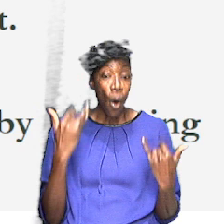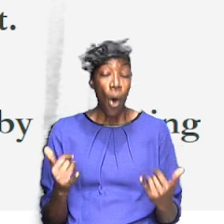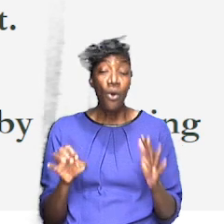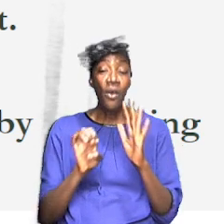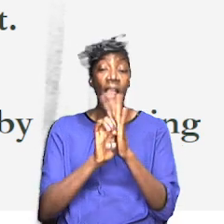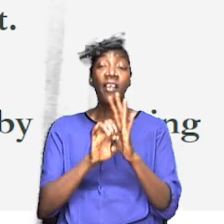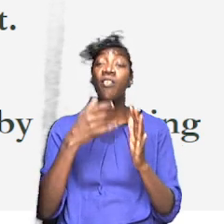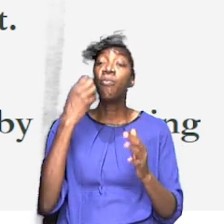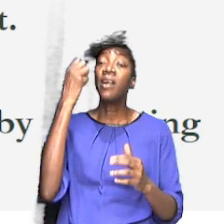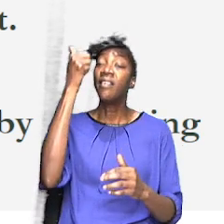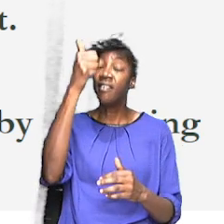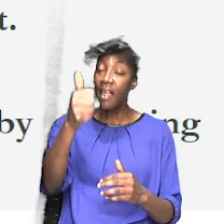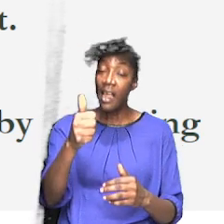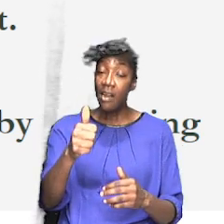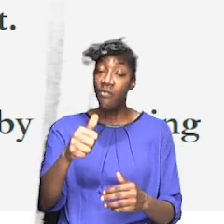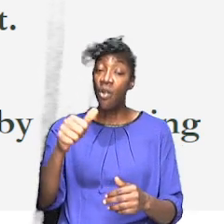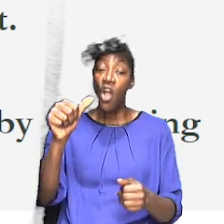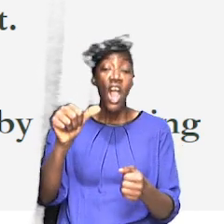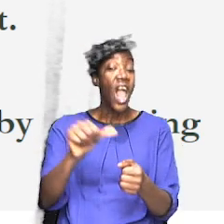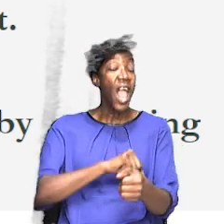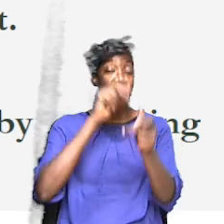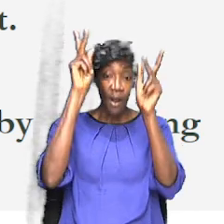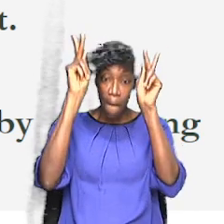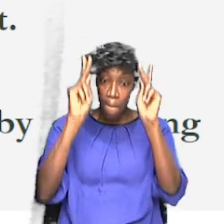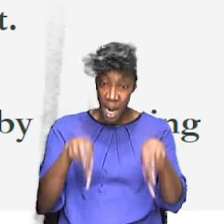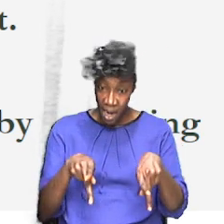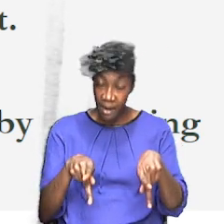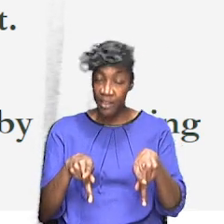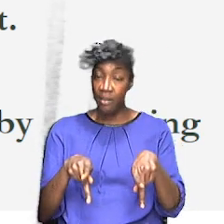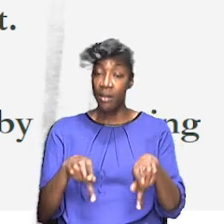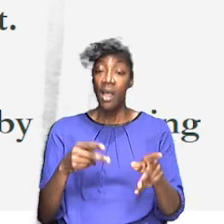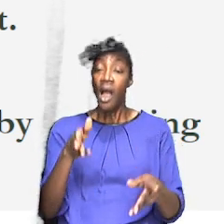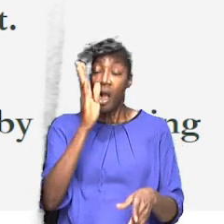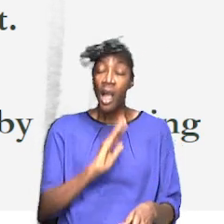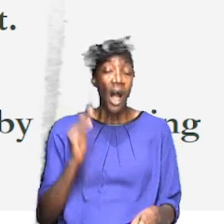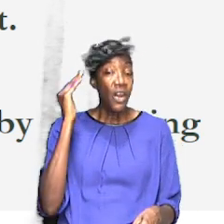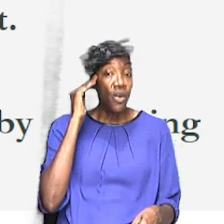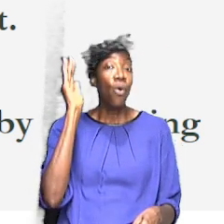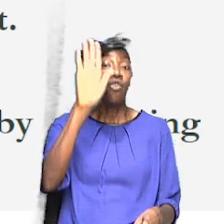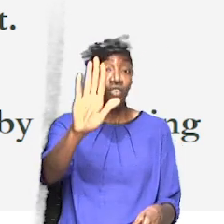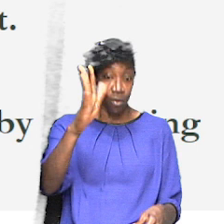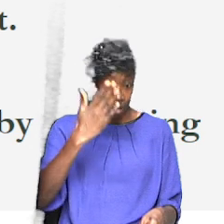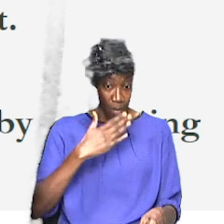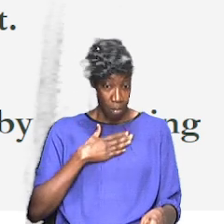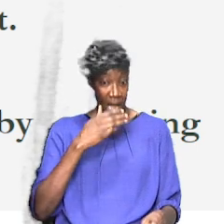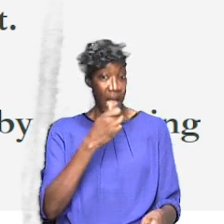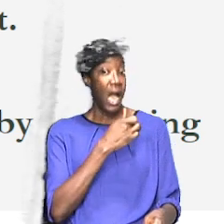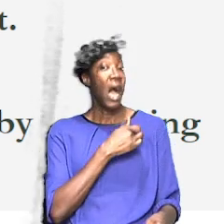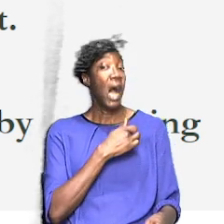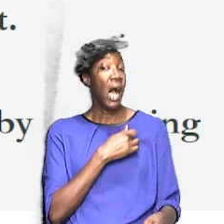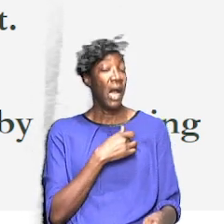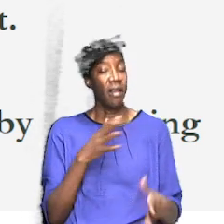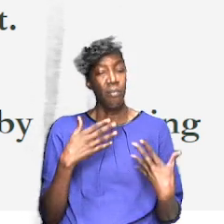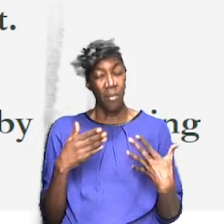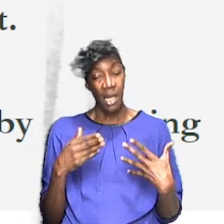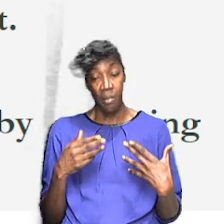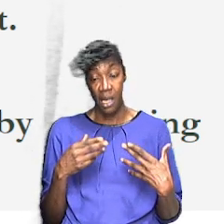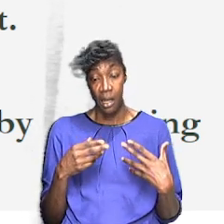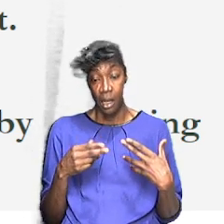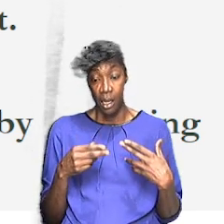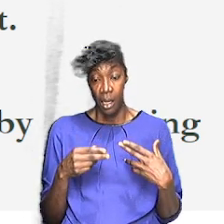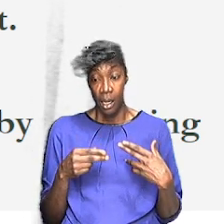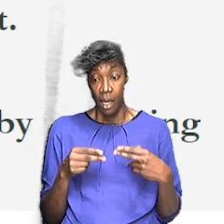each and every individual. God knows each and every one of our hearts. And while he might be harsh on somebody